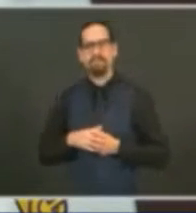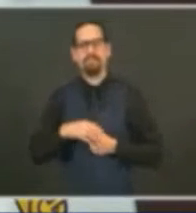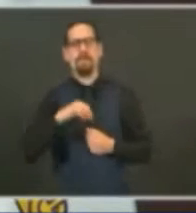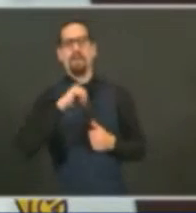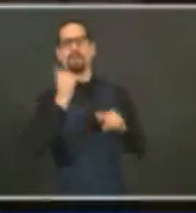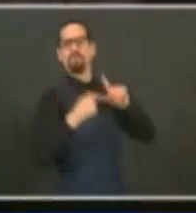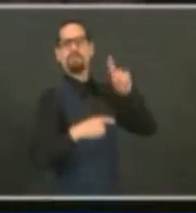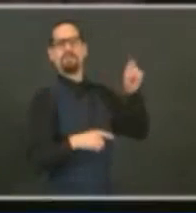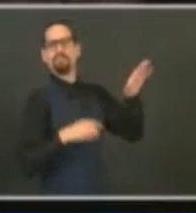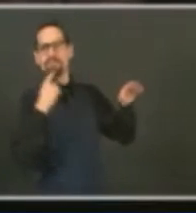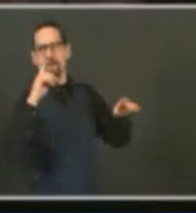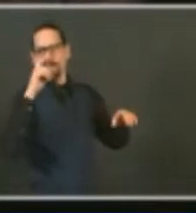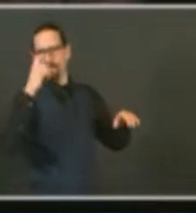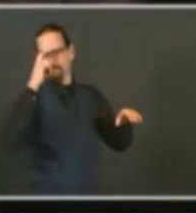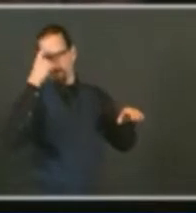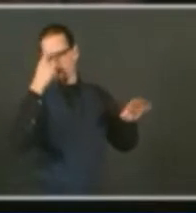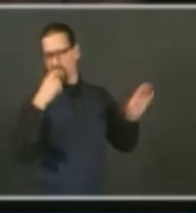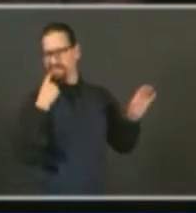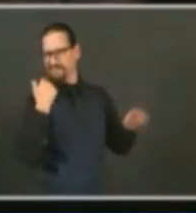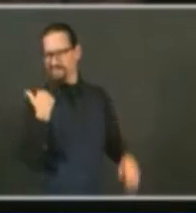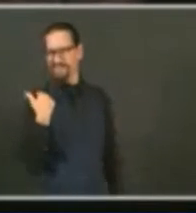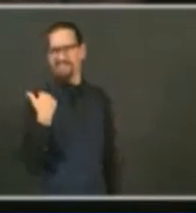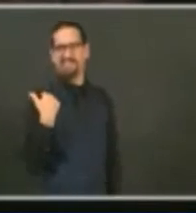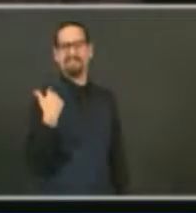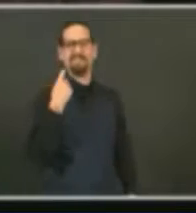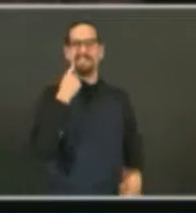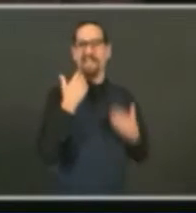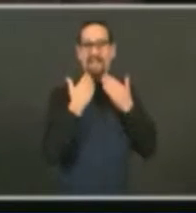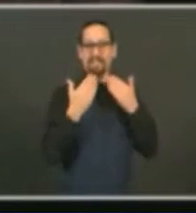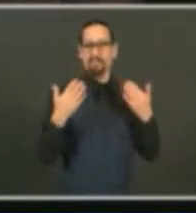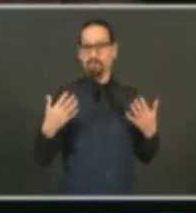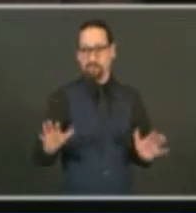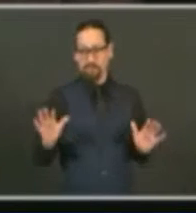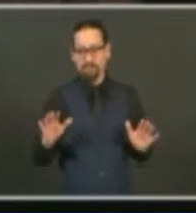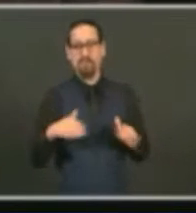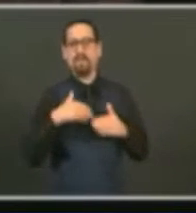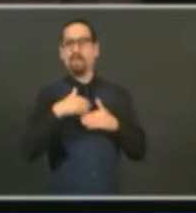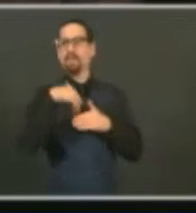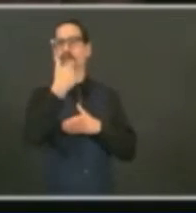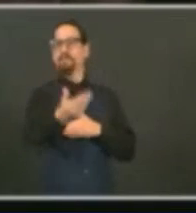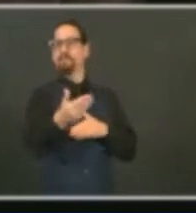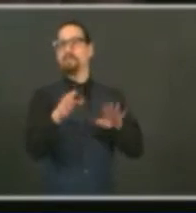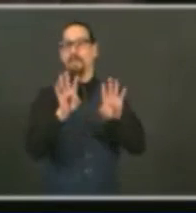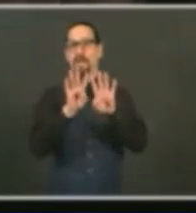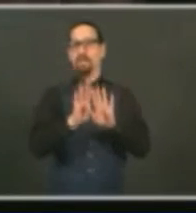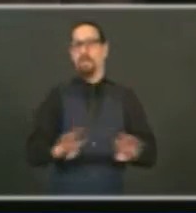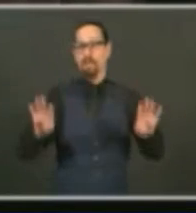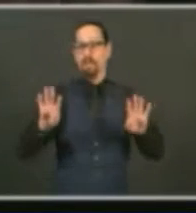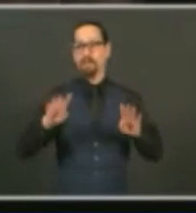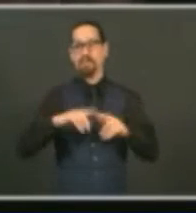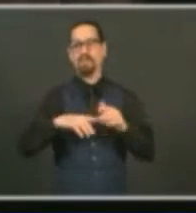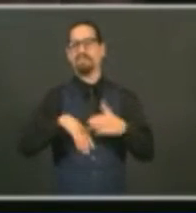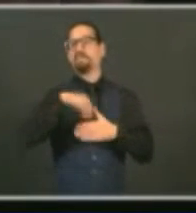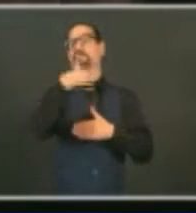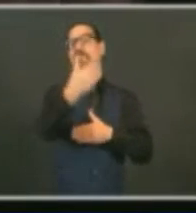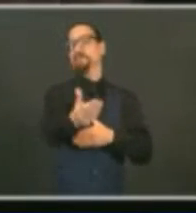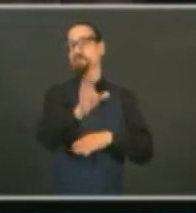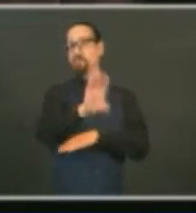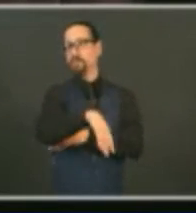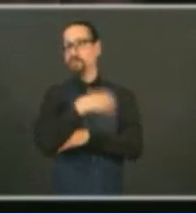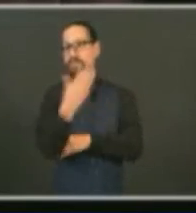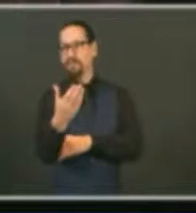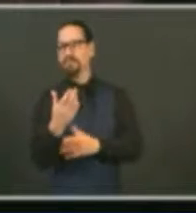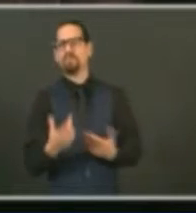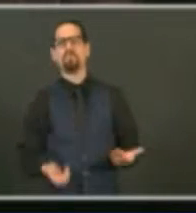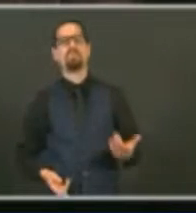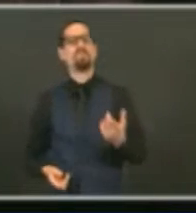Thanksgiving, Hanukkah, I think it's next week, Christmas is 3 weeks away. Are you prepared to tell people that they shouldn't be getting together for the winter holidays